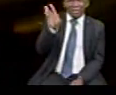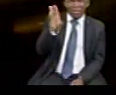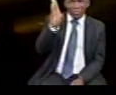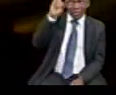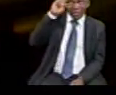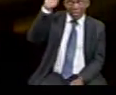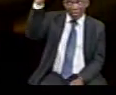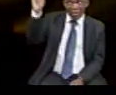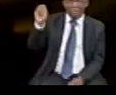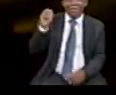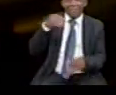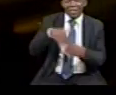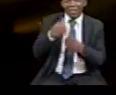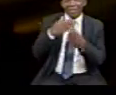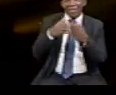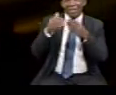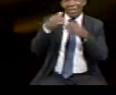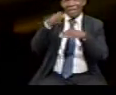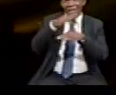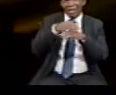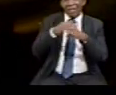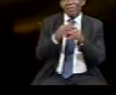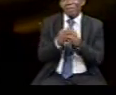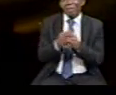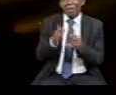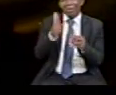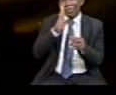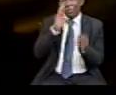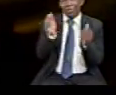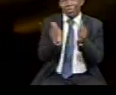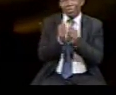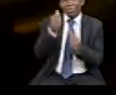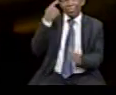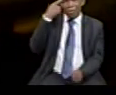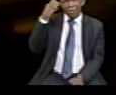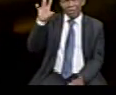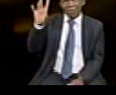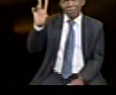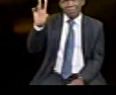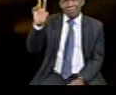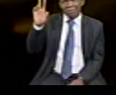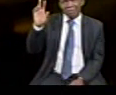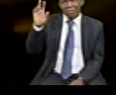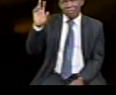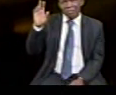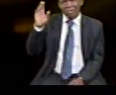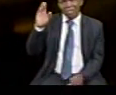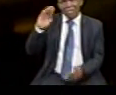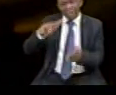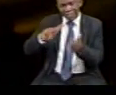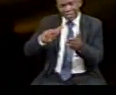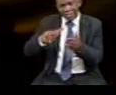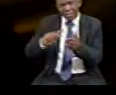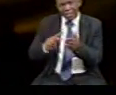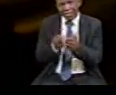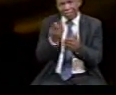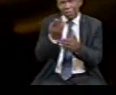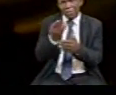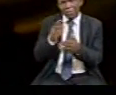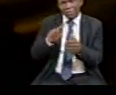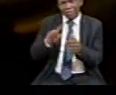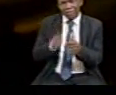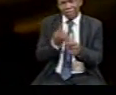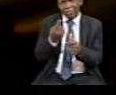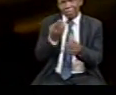for 7.5 years. But here he says, all eyes will see him. That is the second phase of his coming. When